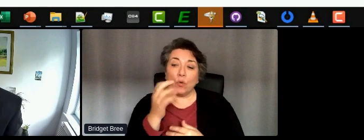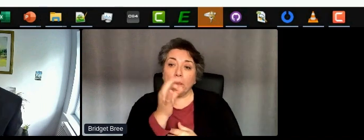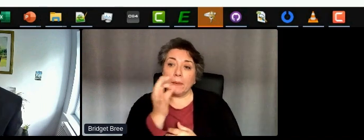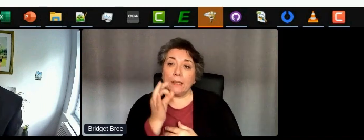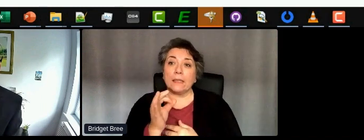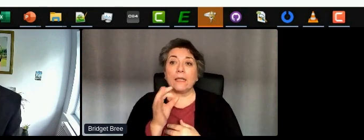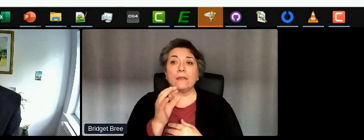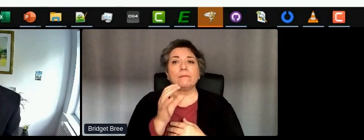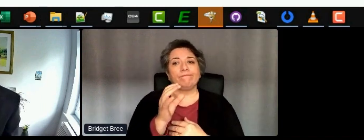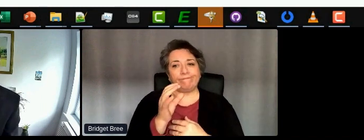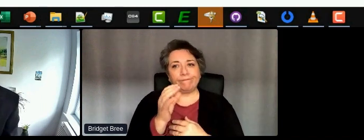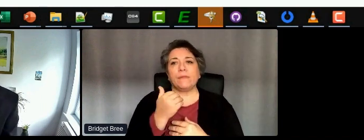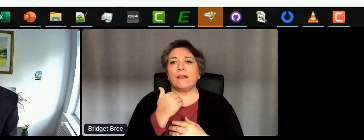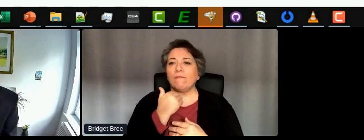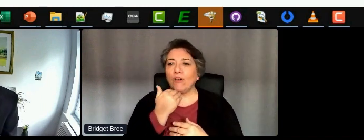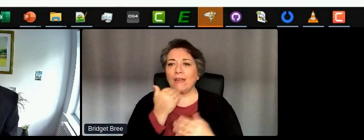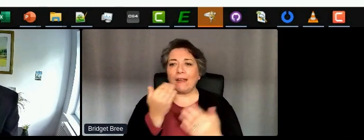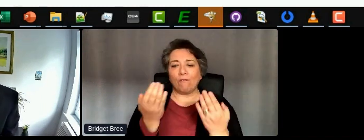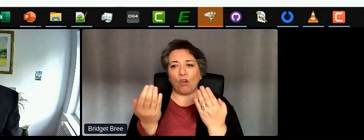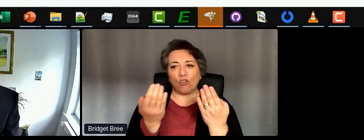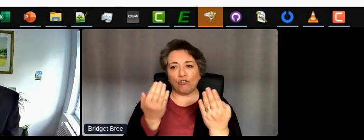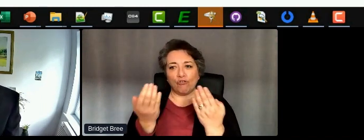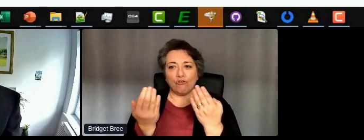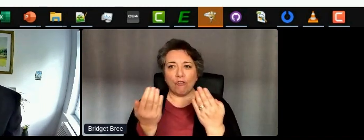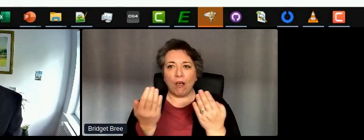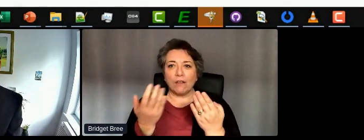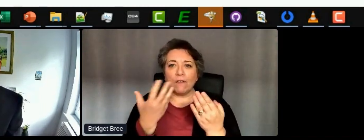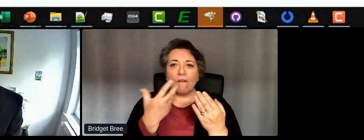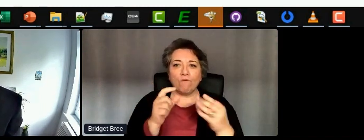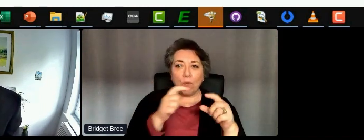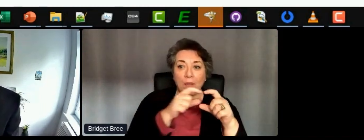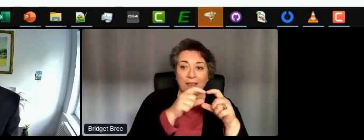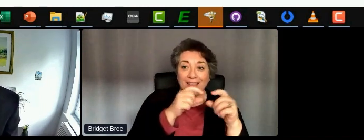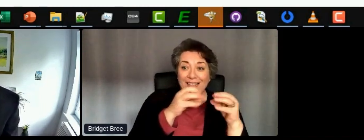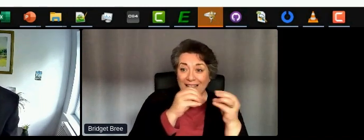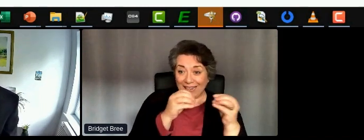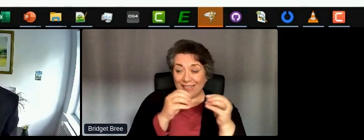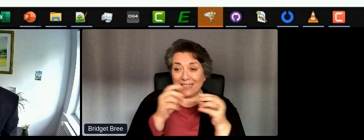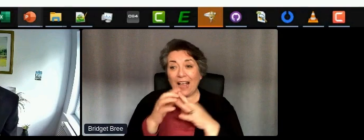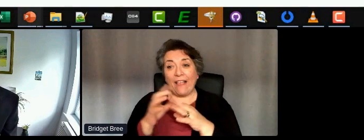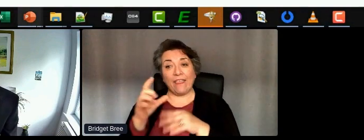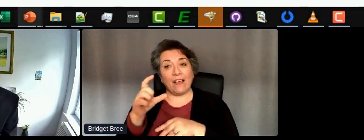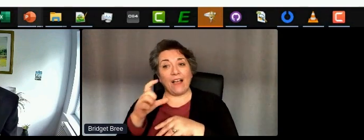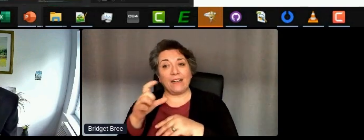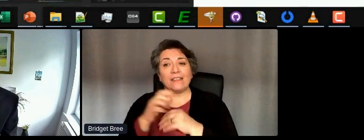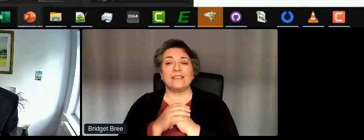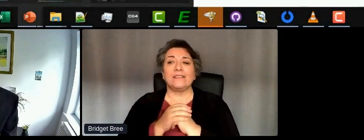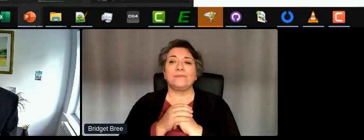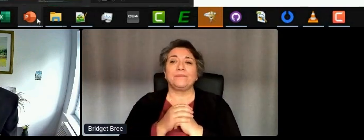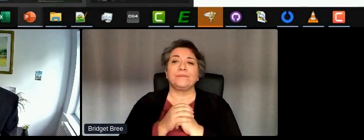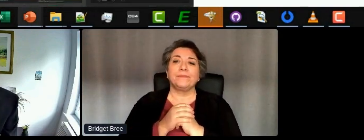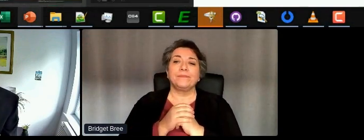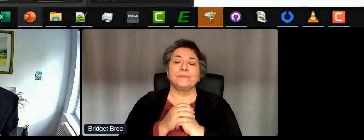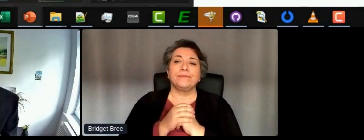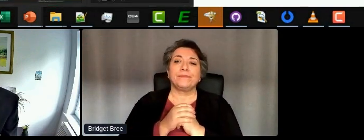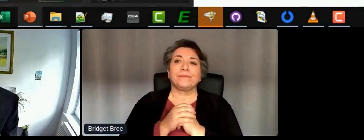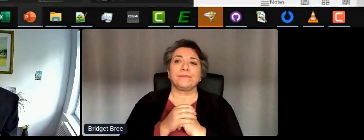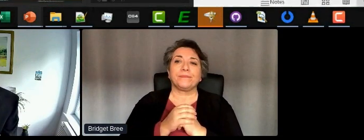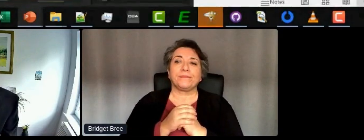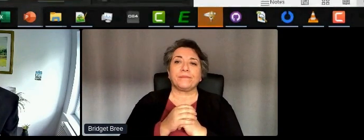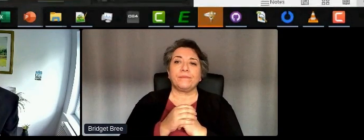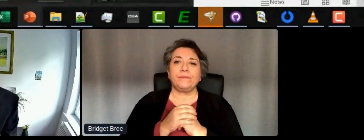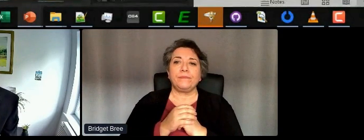sufficient contrast with between the text and any of the colors that it appears against. I'm just going to show you